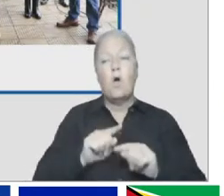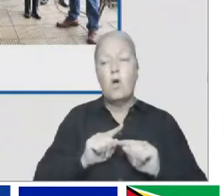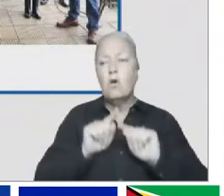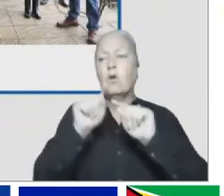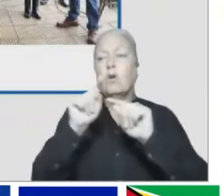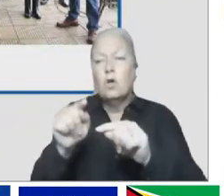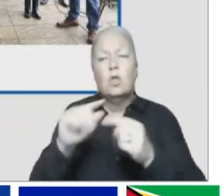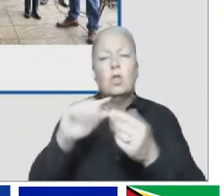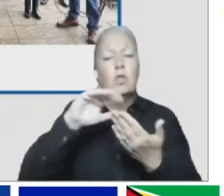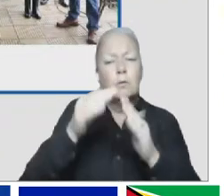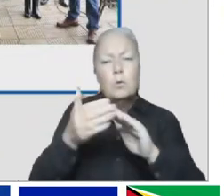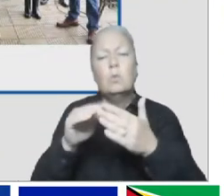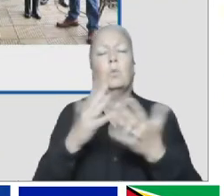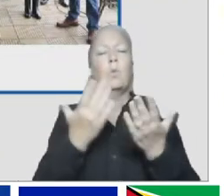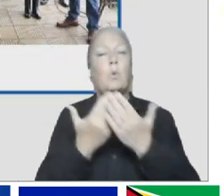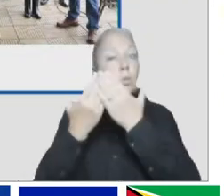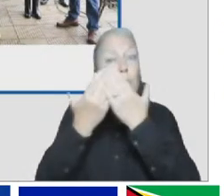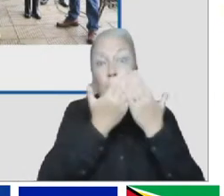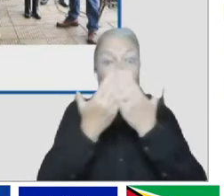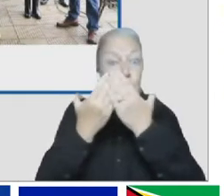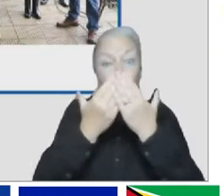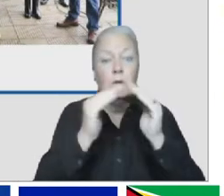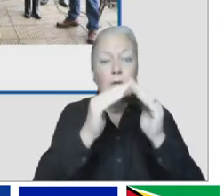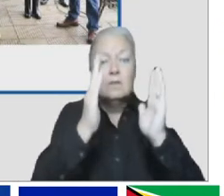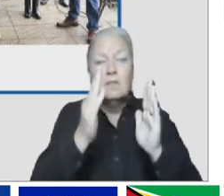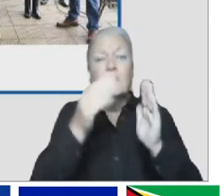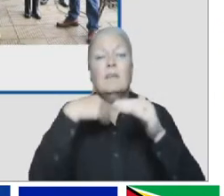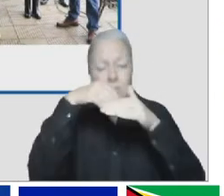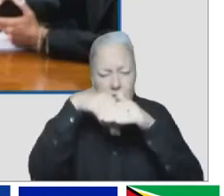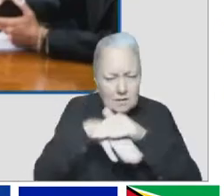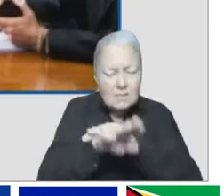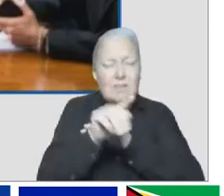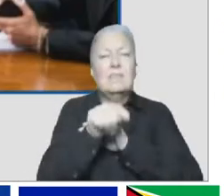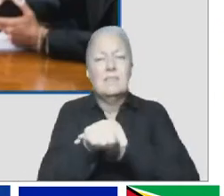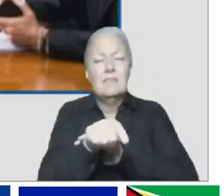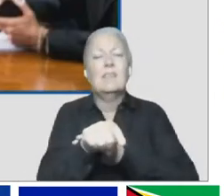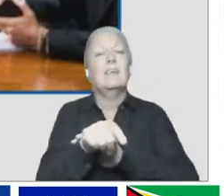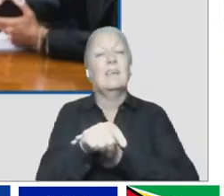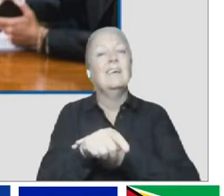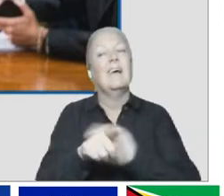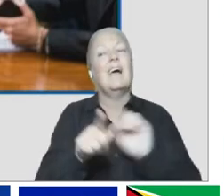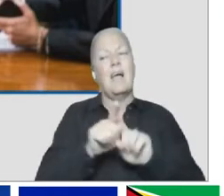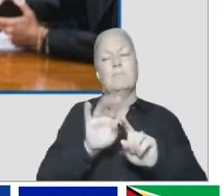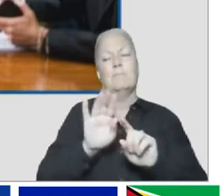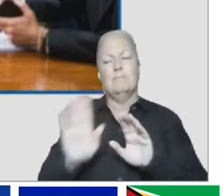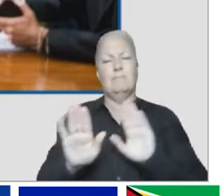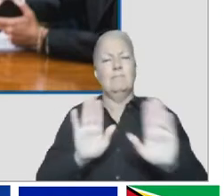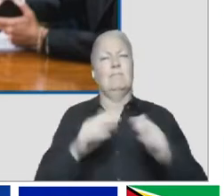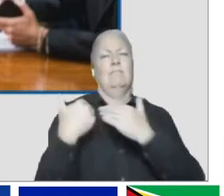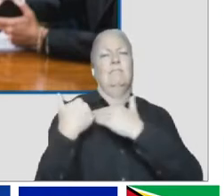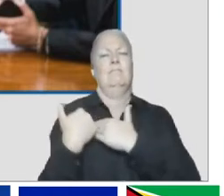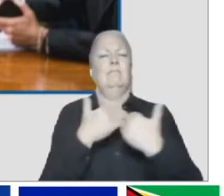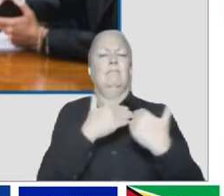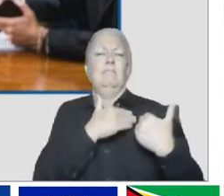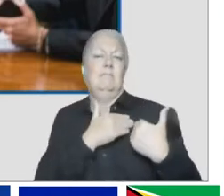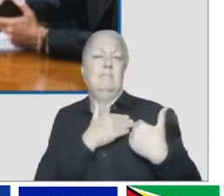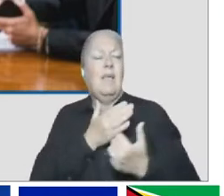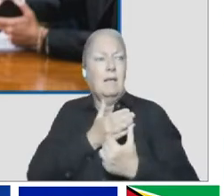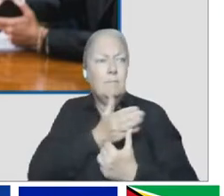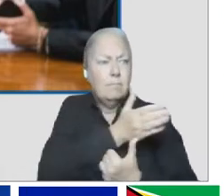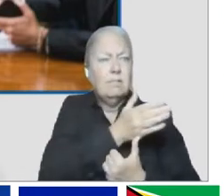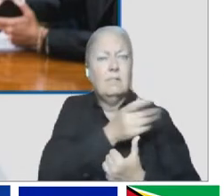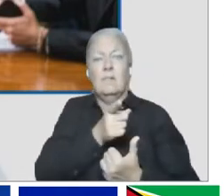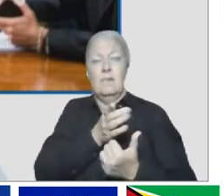focused on the job of providing a message message and providing the